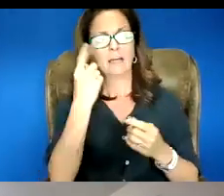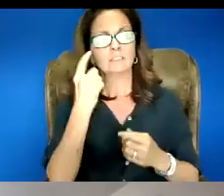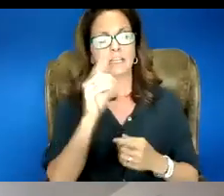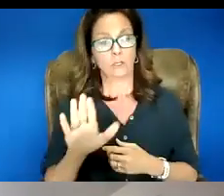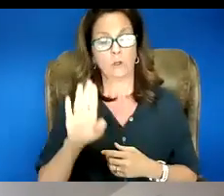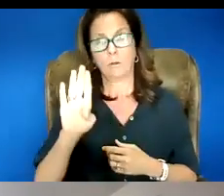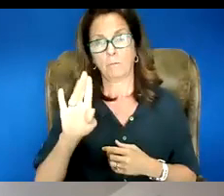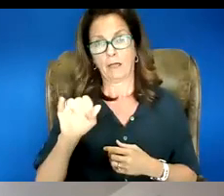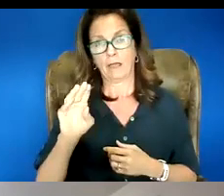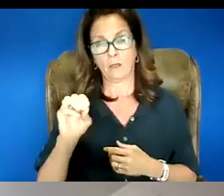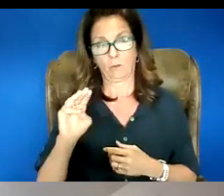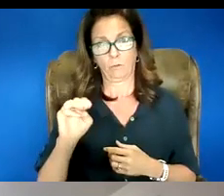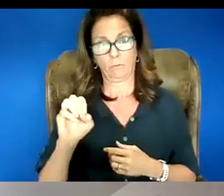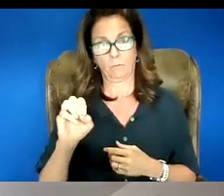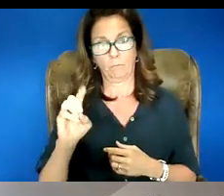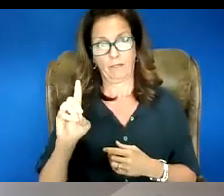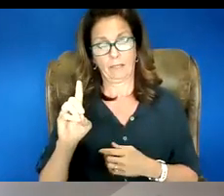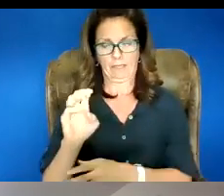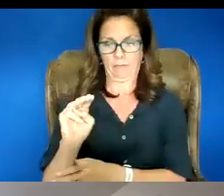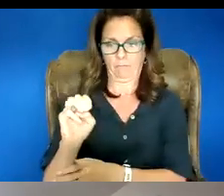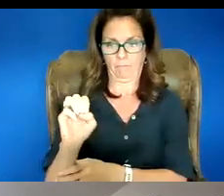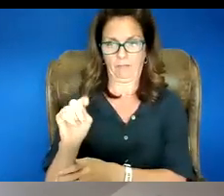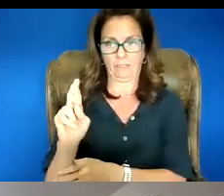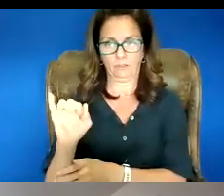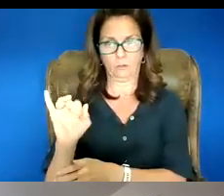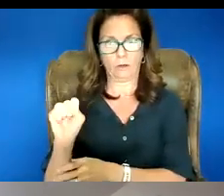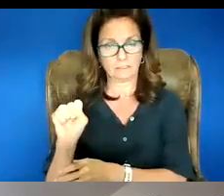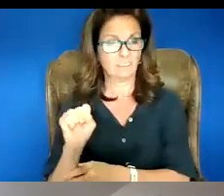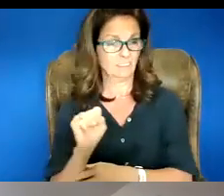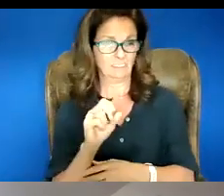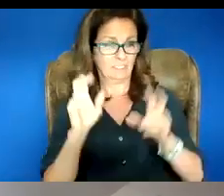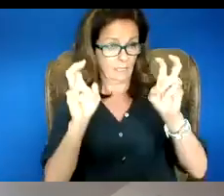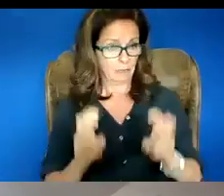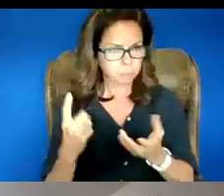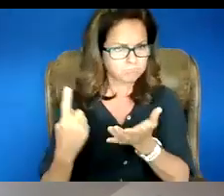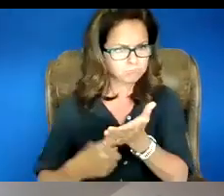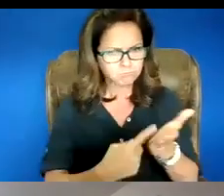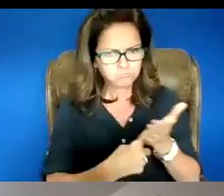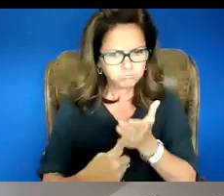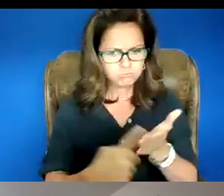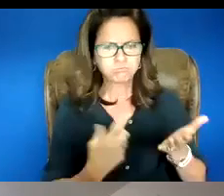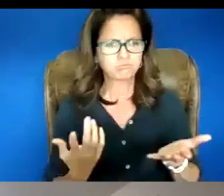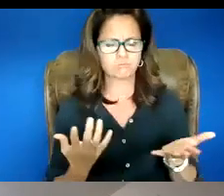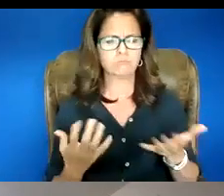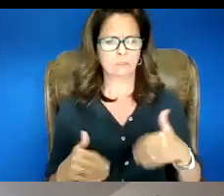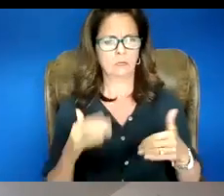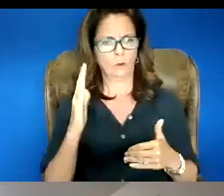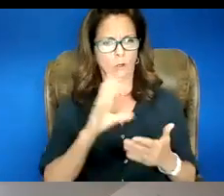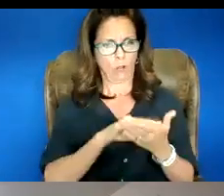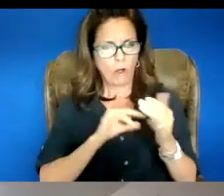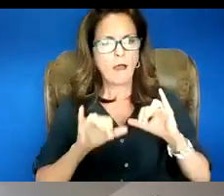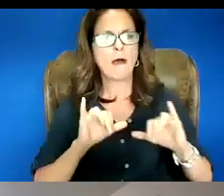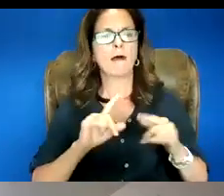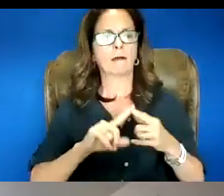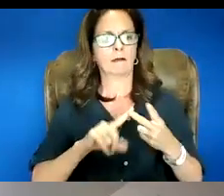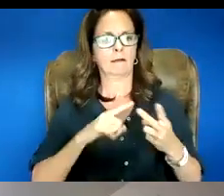just having those discussions. You'll gain some information, you'll gain some skills, but you'll also be able to hear from